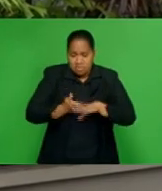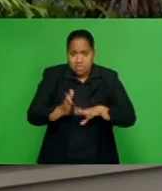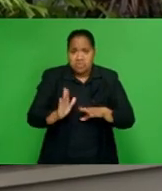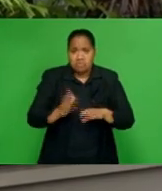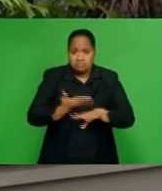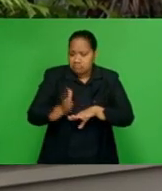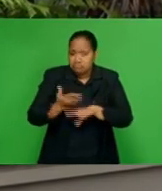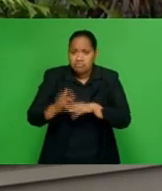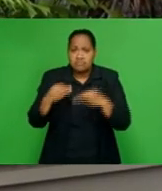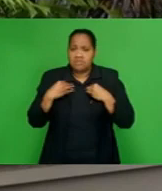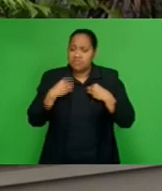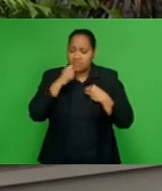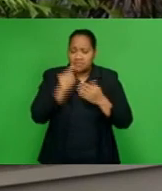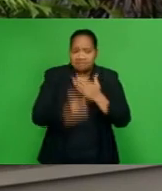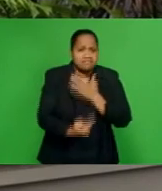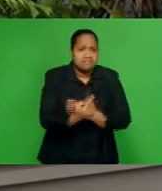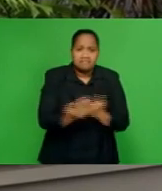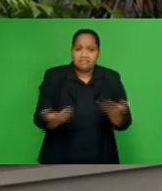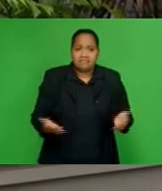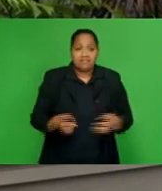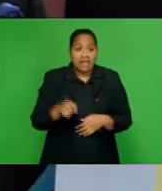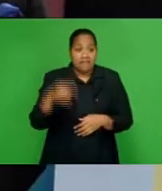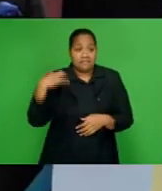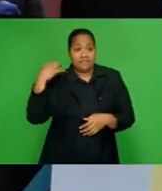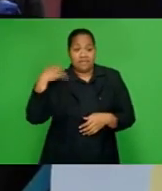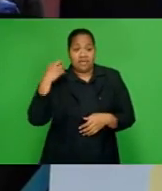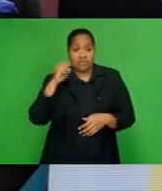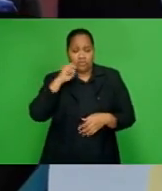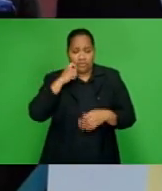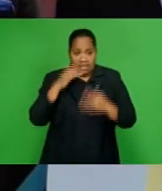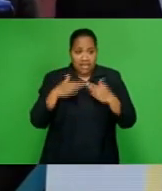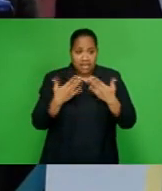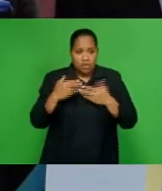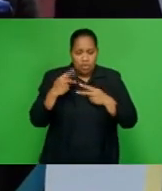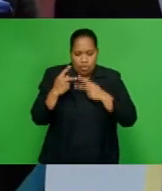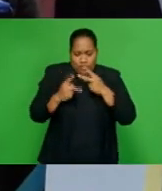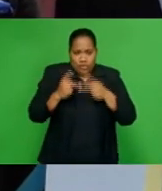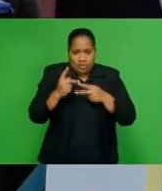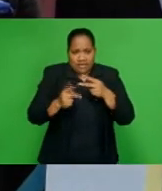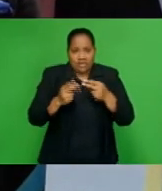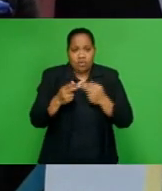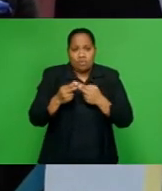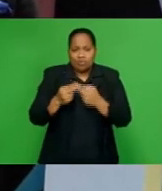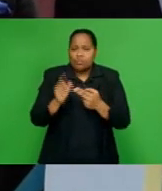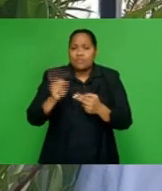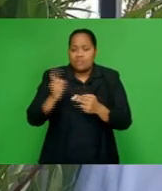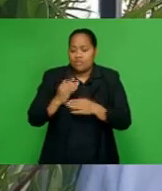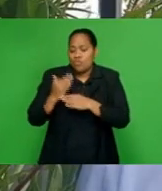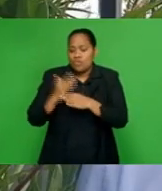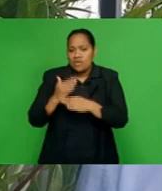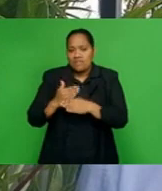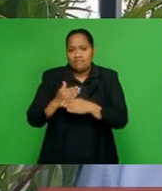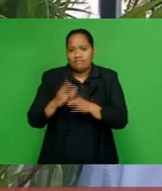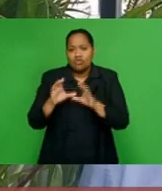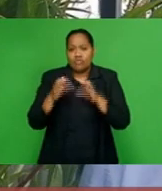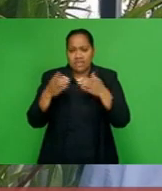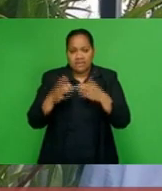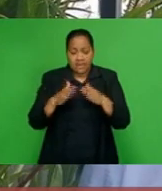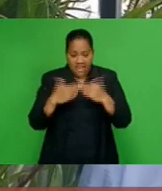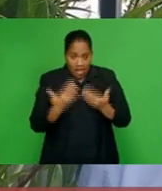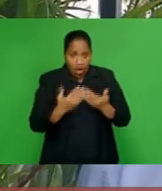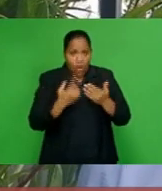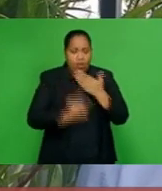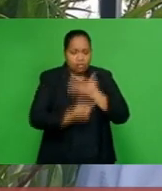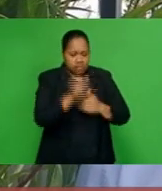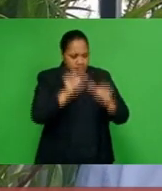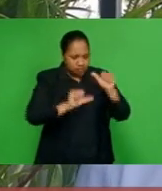Employers Federation says these applications are currently being processed by the Working Committee. So they're all going through the assessment process